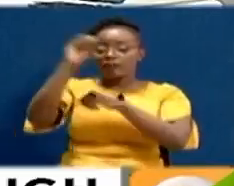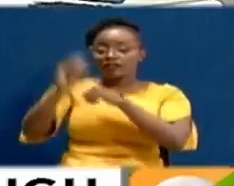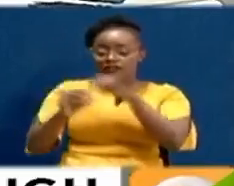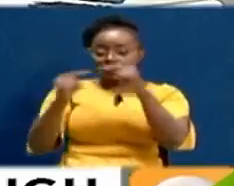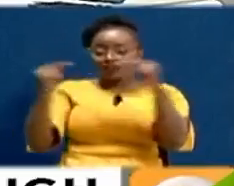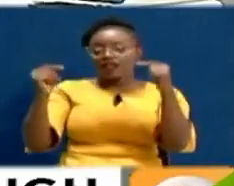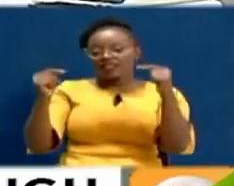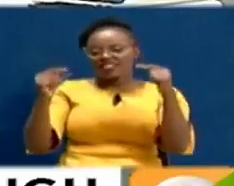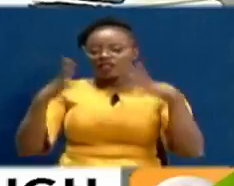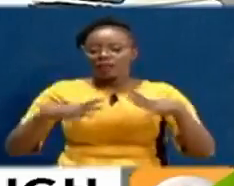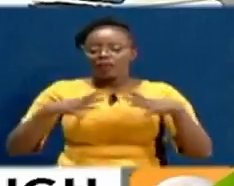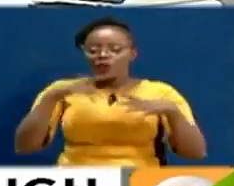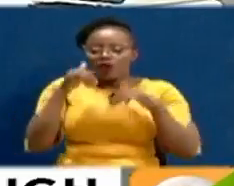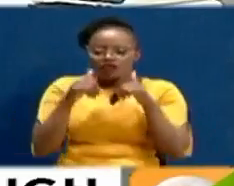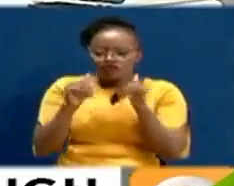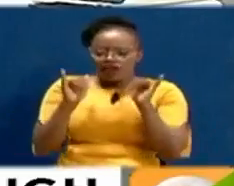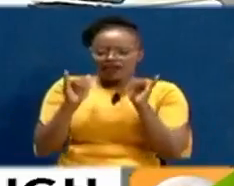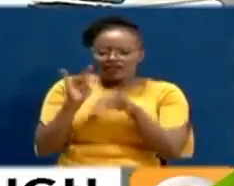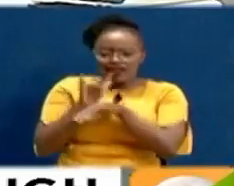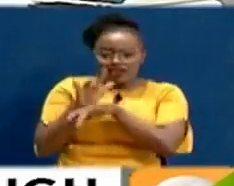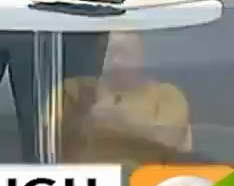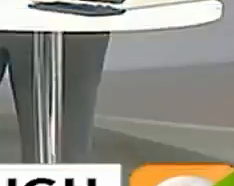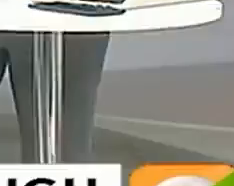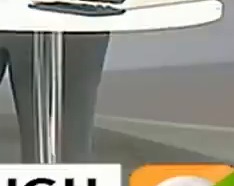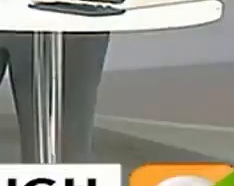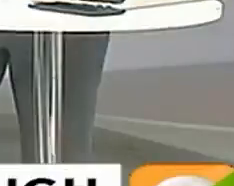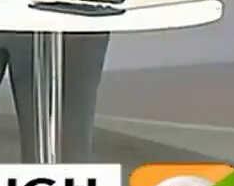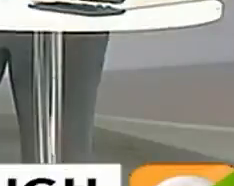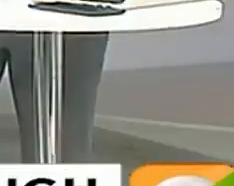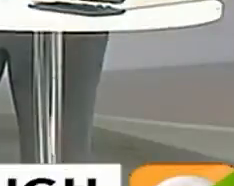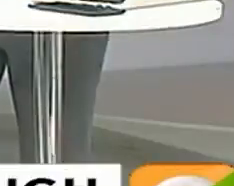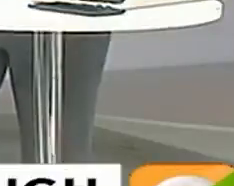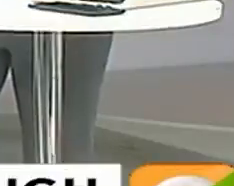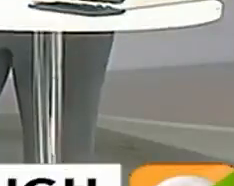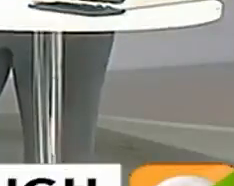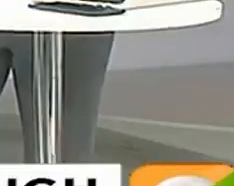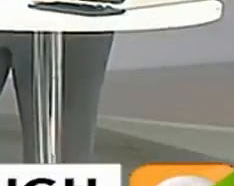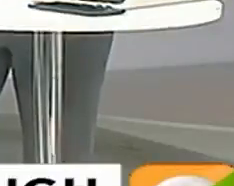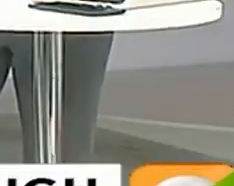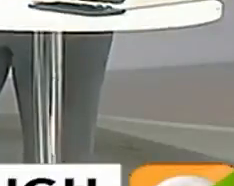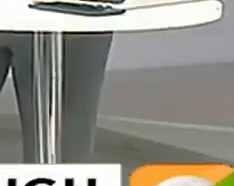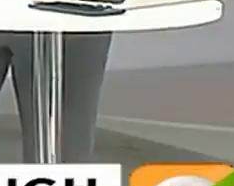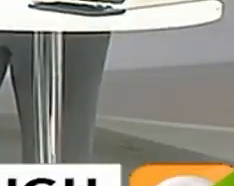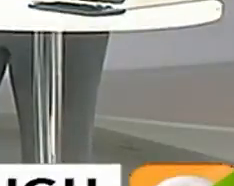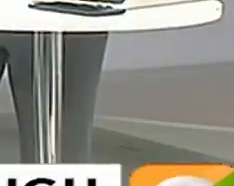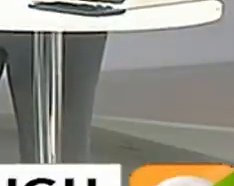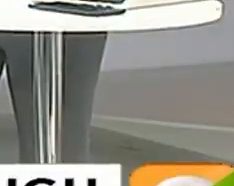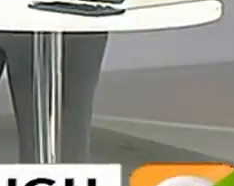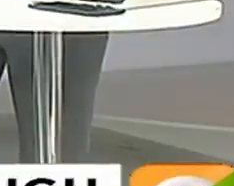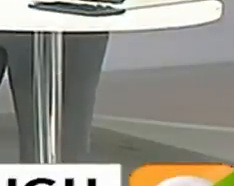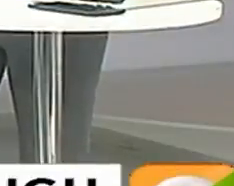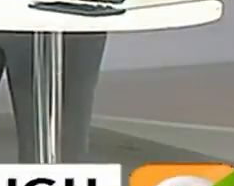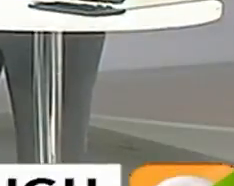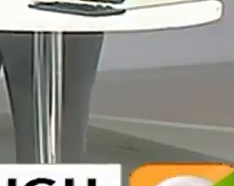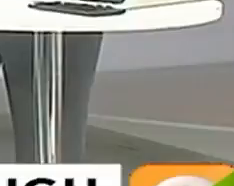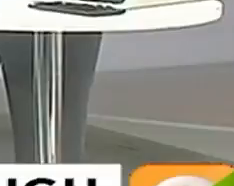90% of the people in early trials from getting the virus. But as Waihiga Mwaura tells us, there are still several hurdles to